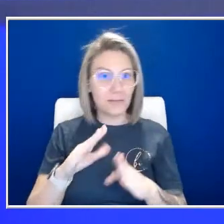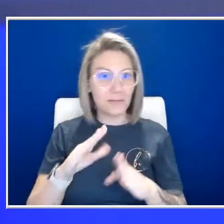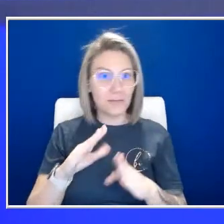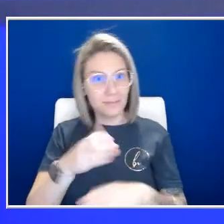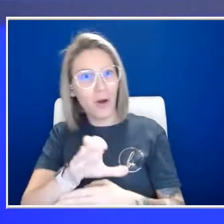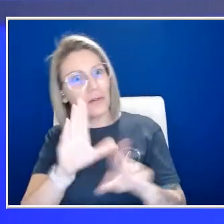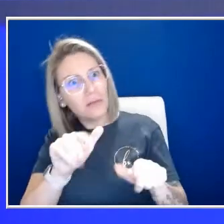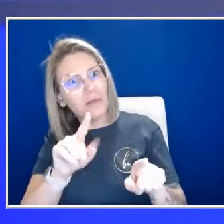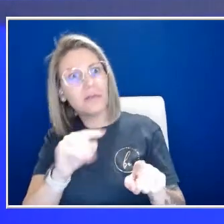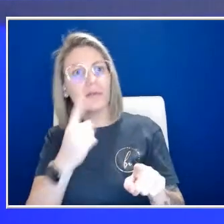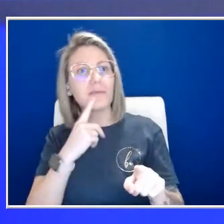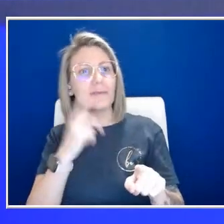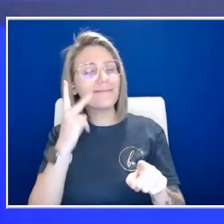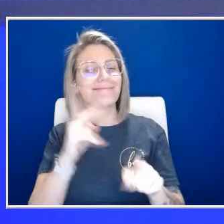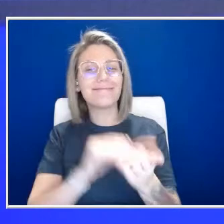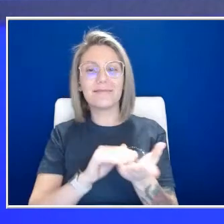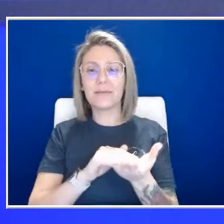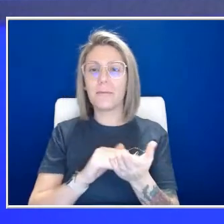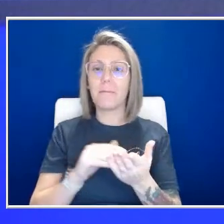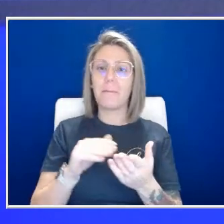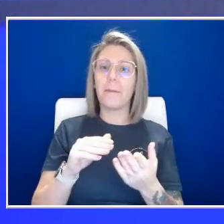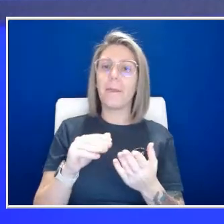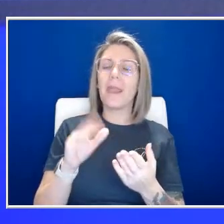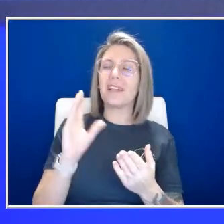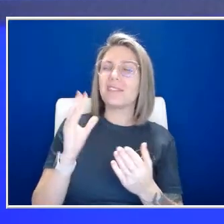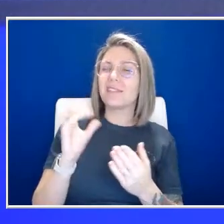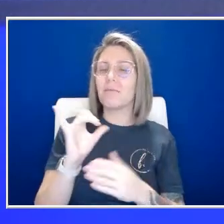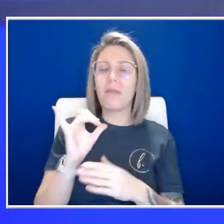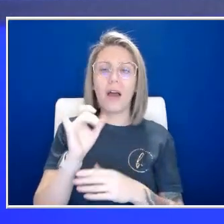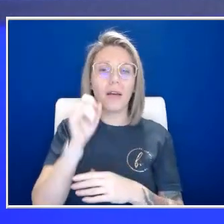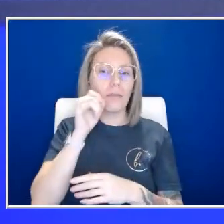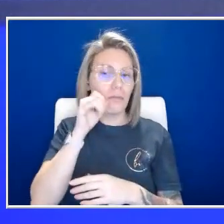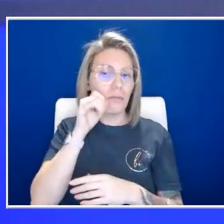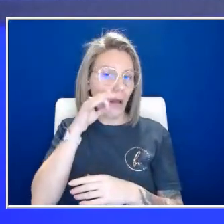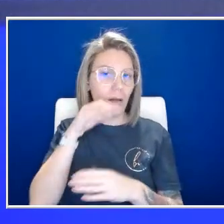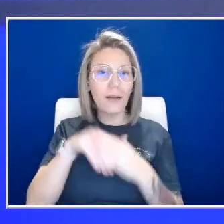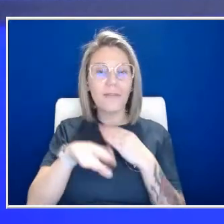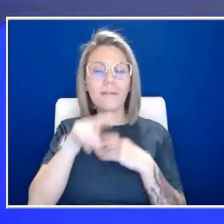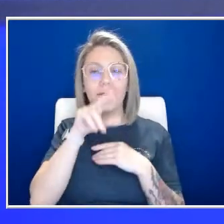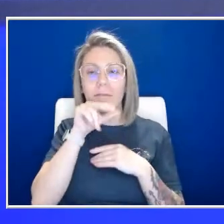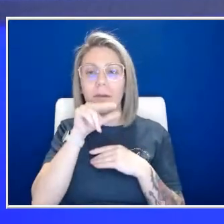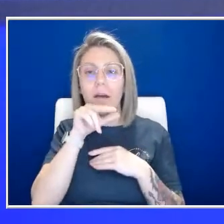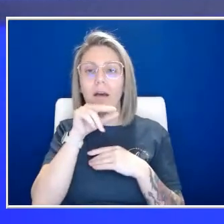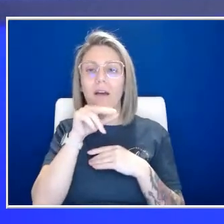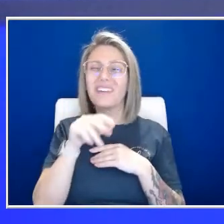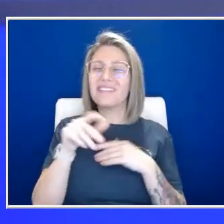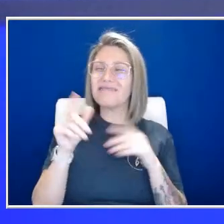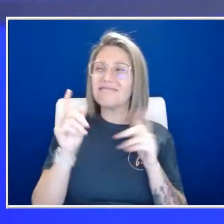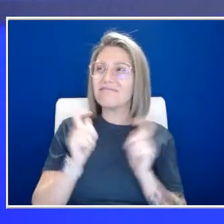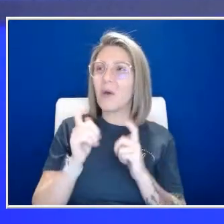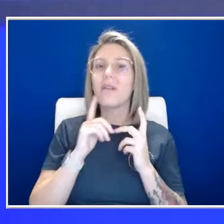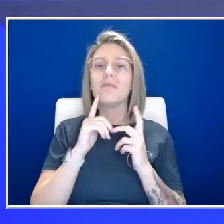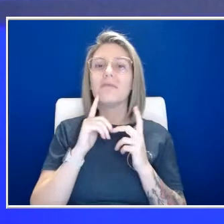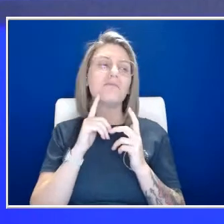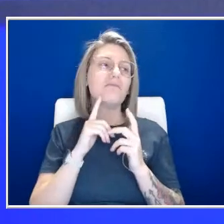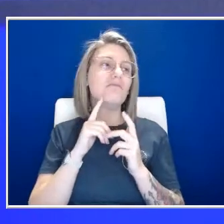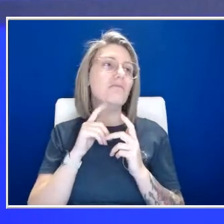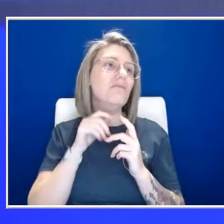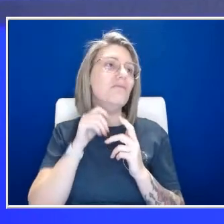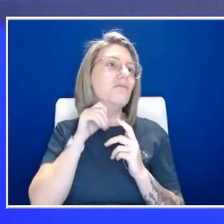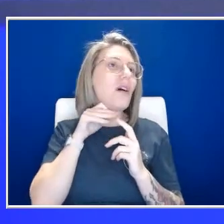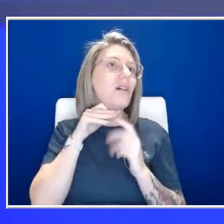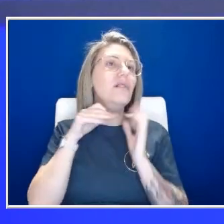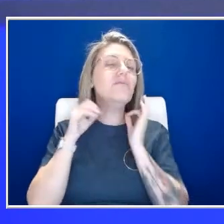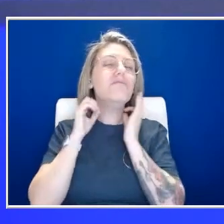a sore on the tongue, I mean, we can all have little lumps or bumps in our neck associated with a cold or sinus infection or something like that,